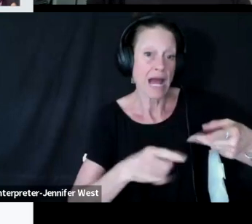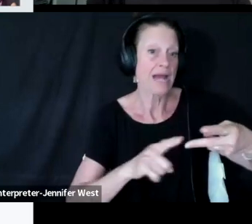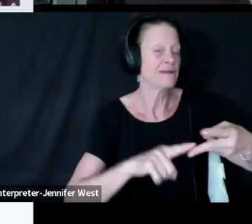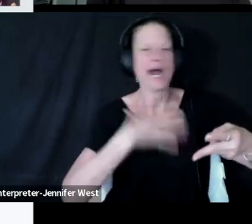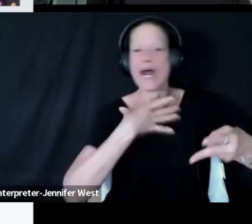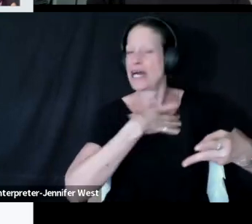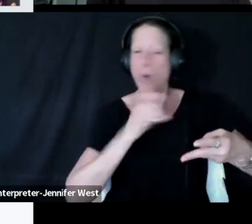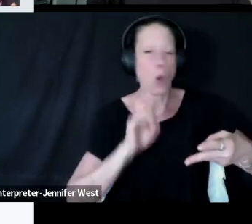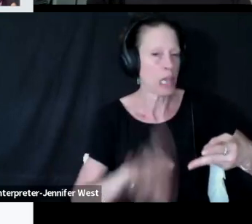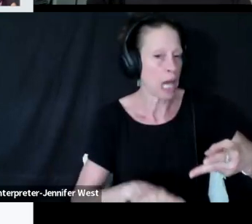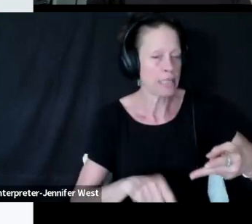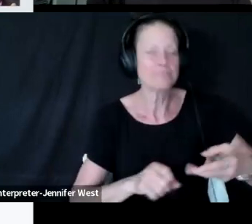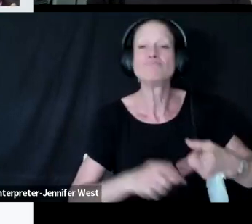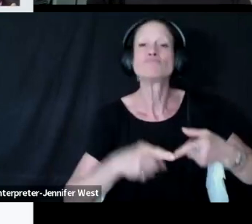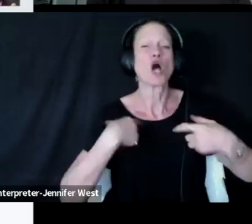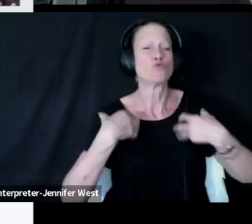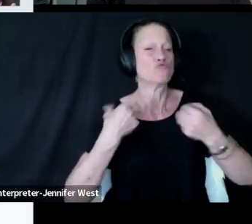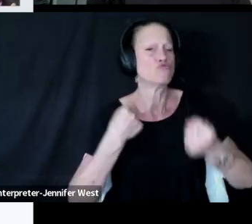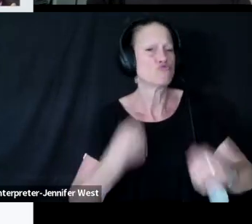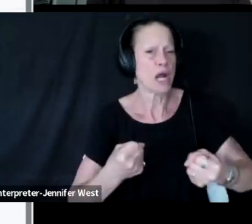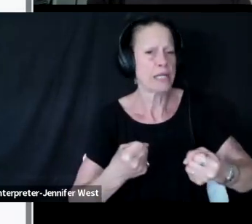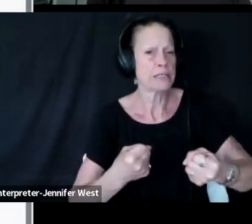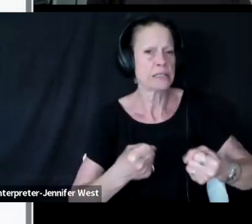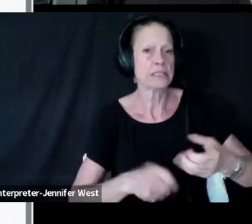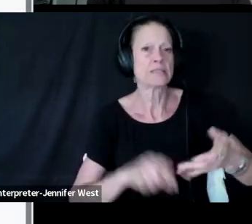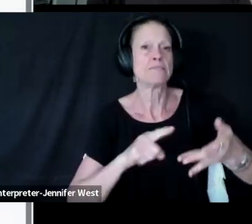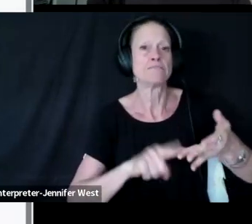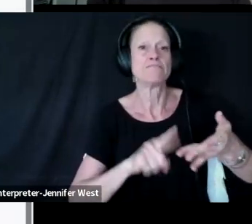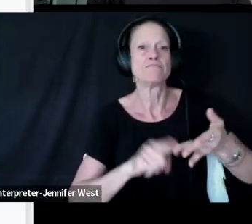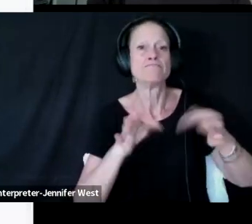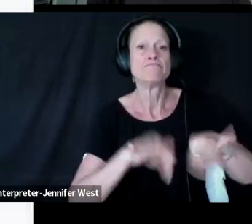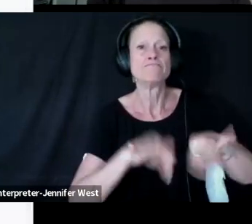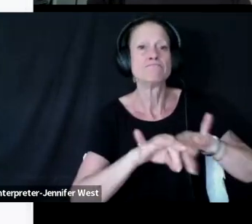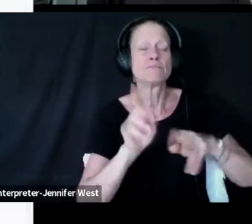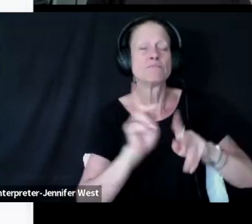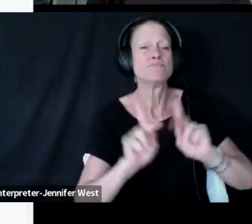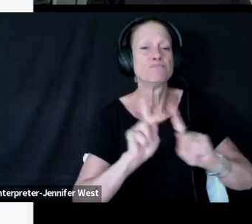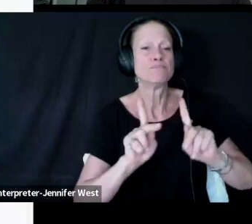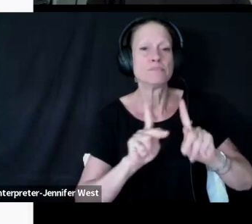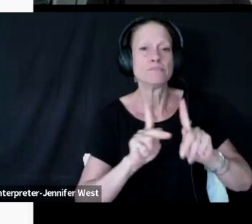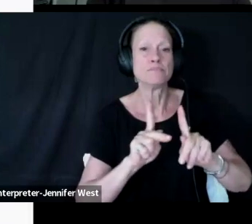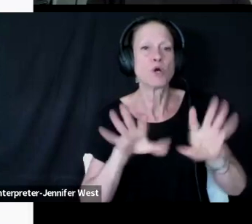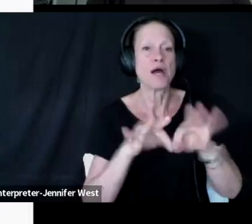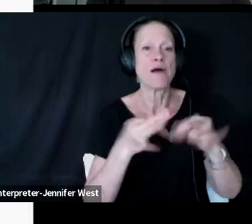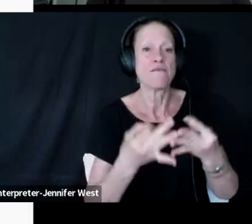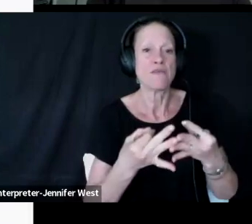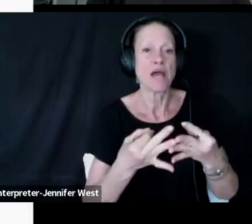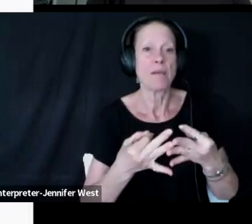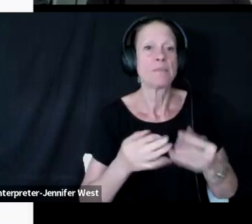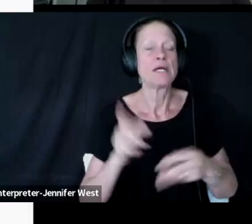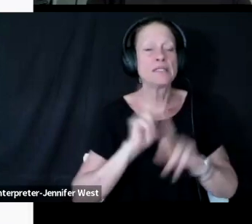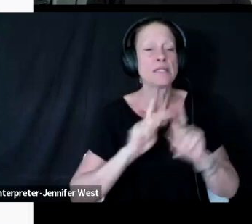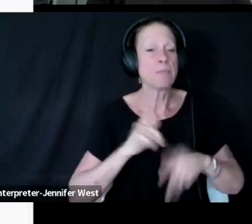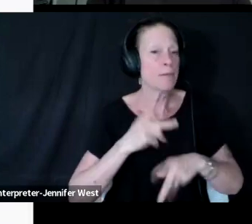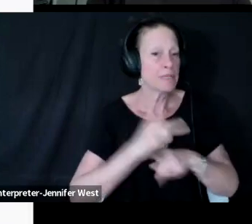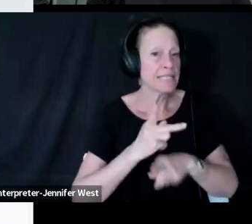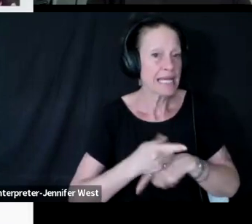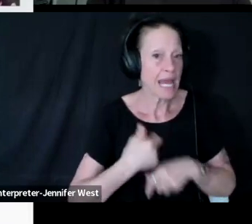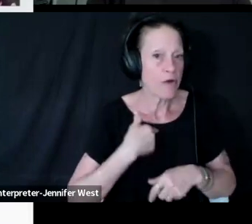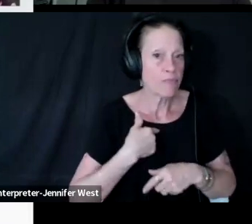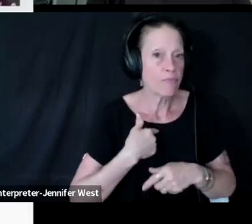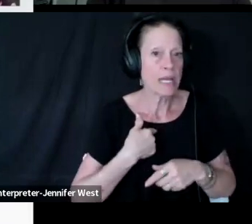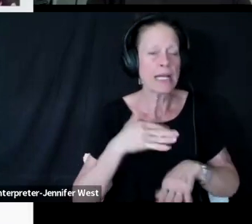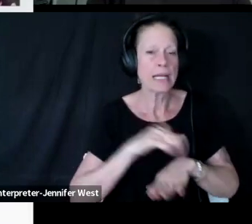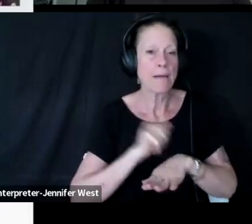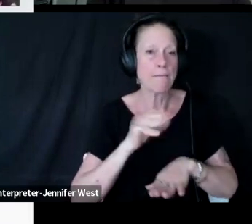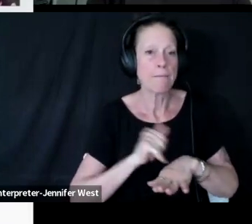dislikes, strengths. Under Key People, we have family, caregivers, friends, and pets. And under